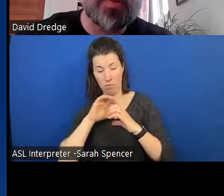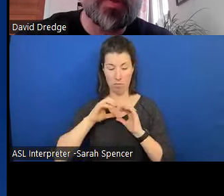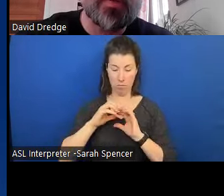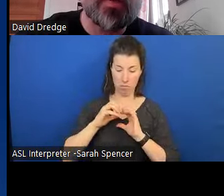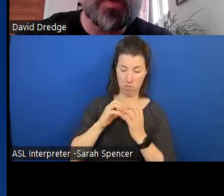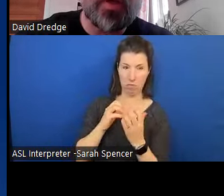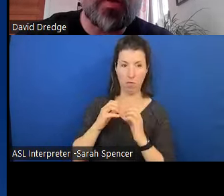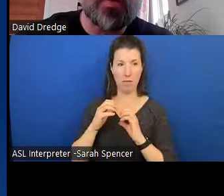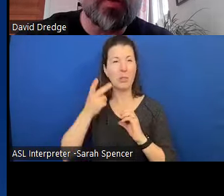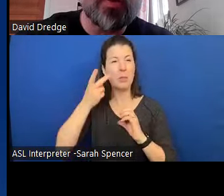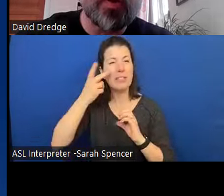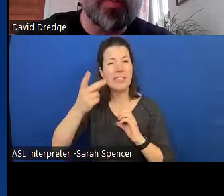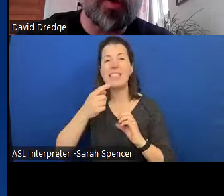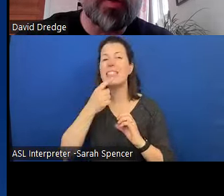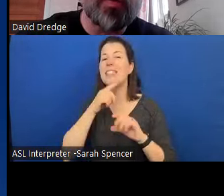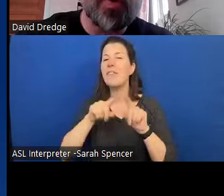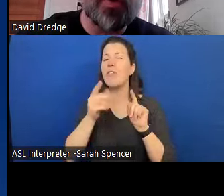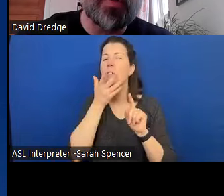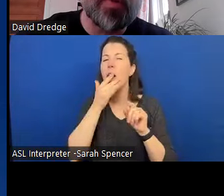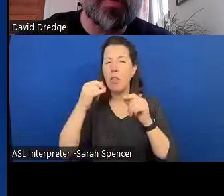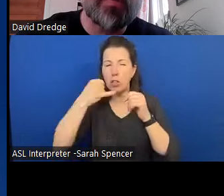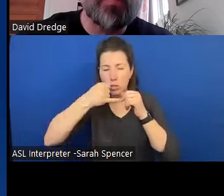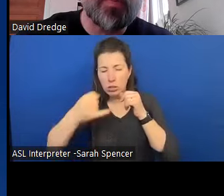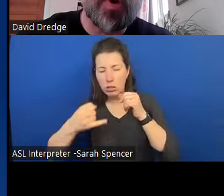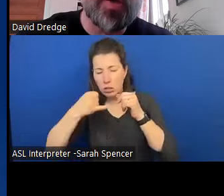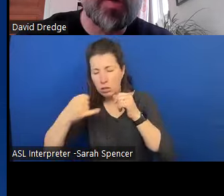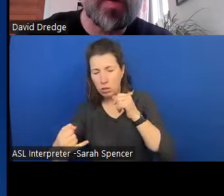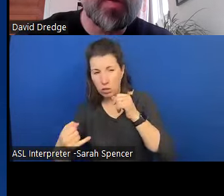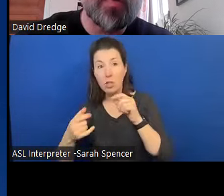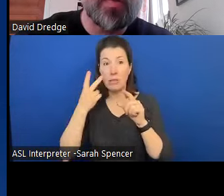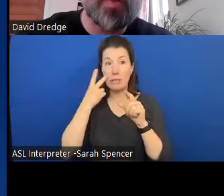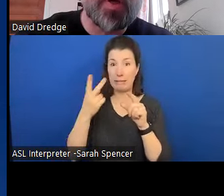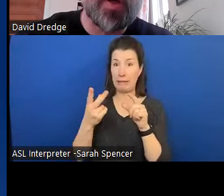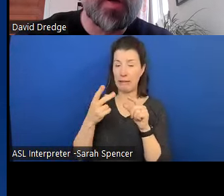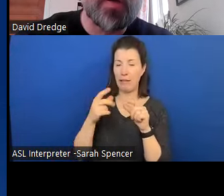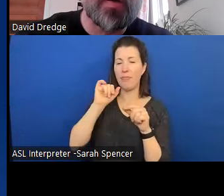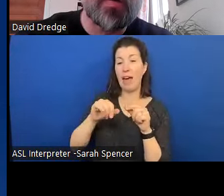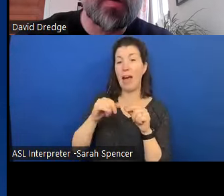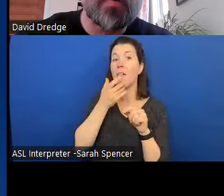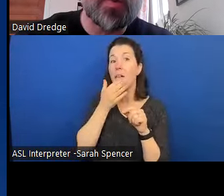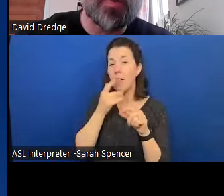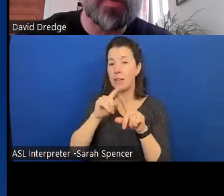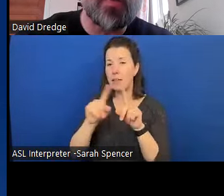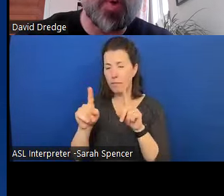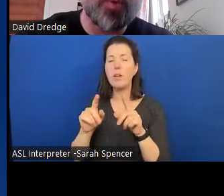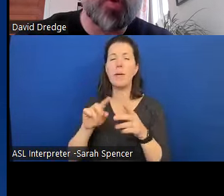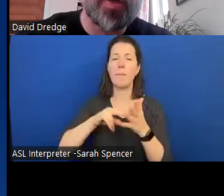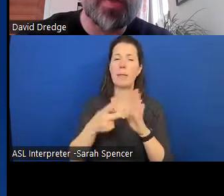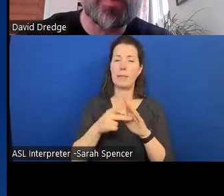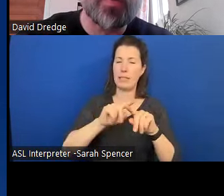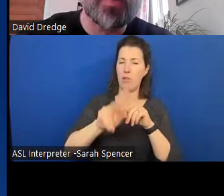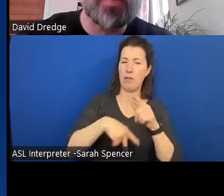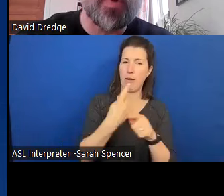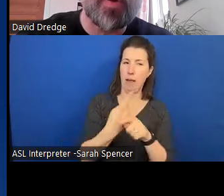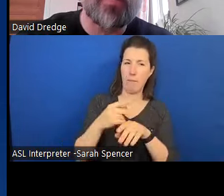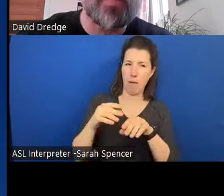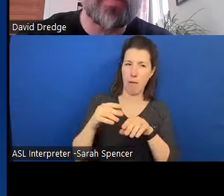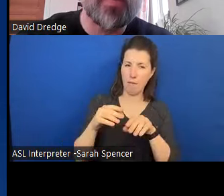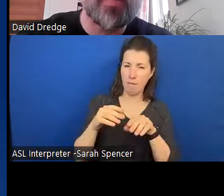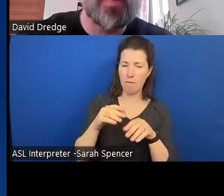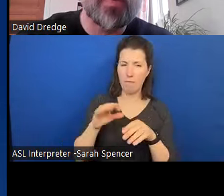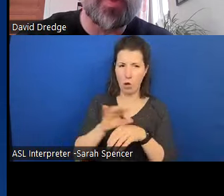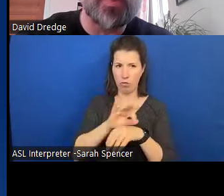stripes, these colors are showing the function of parts of the brain. This part here, this is called the motor cortex. So this is the part